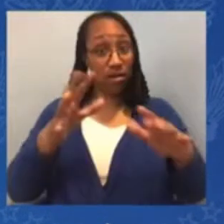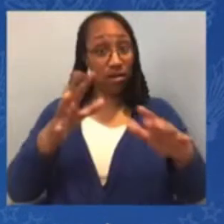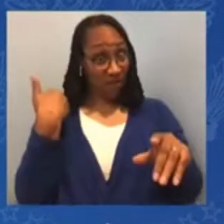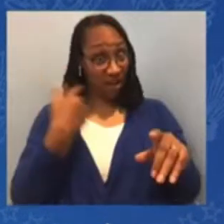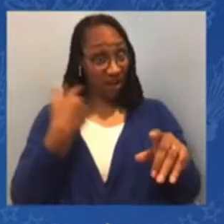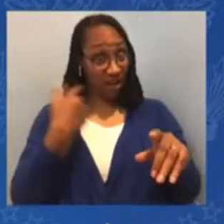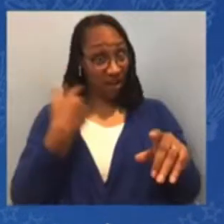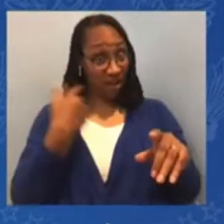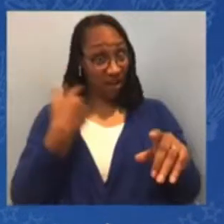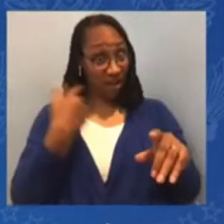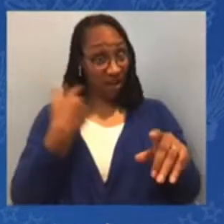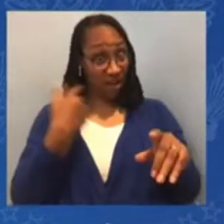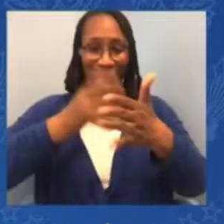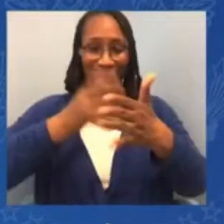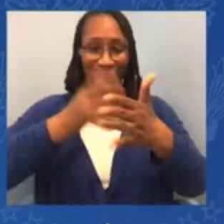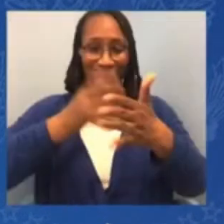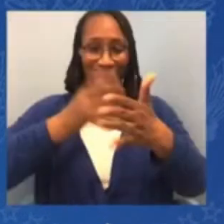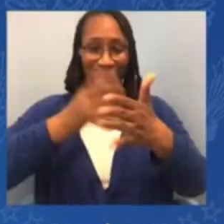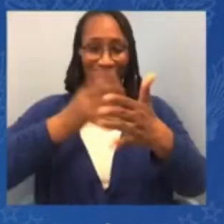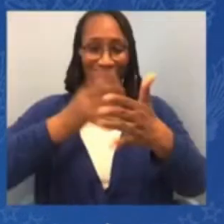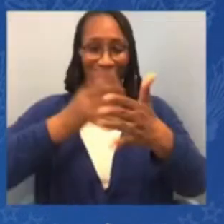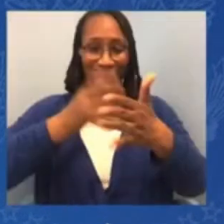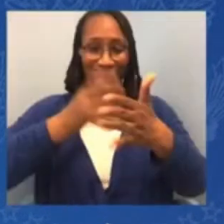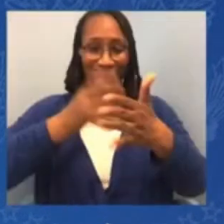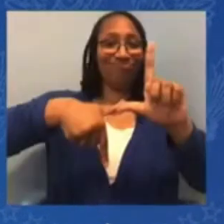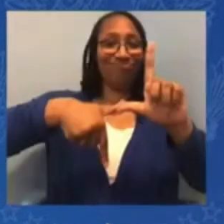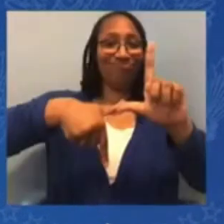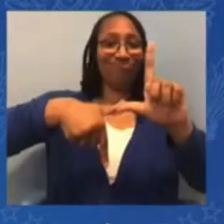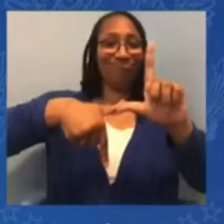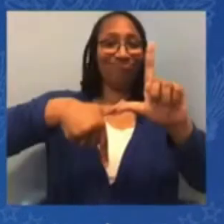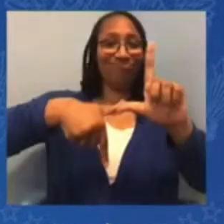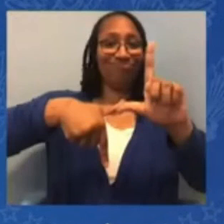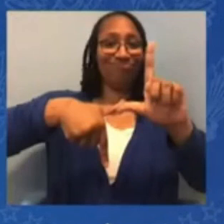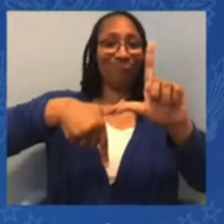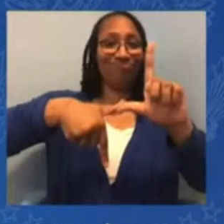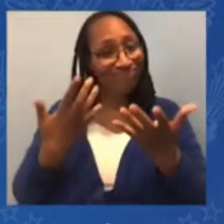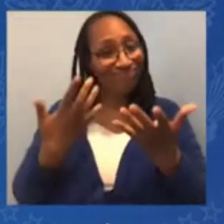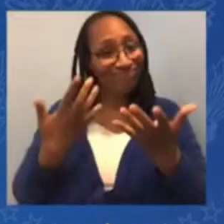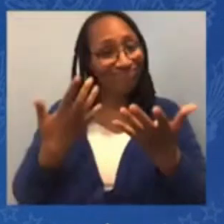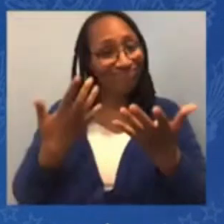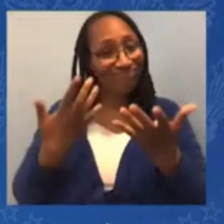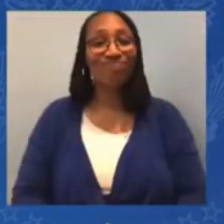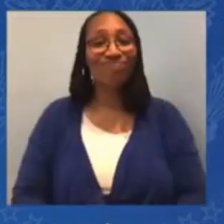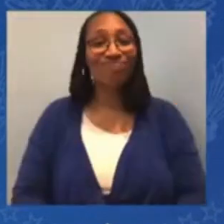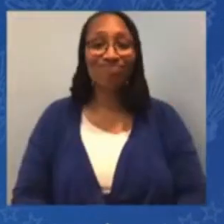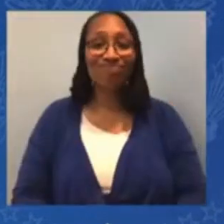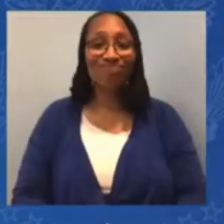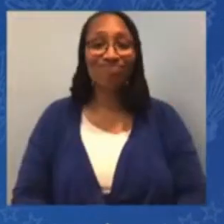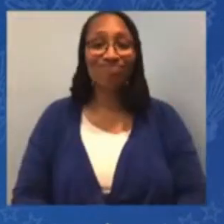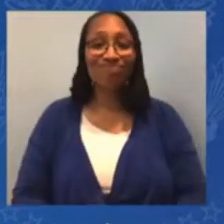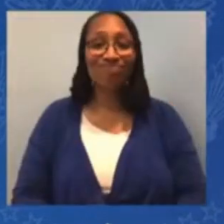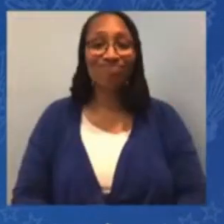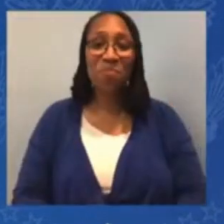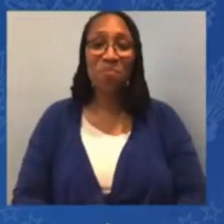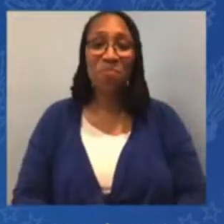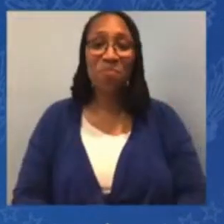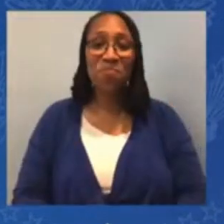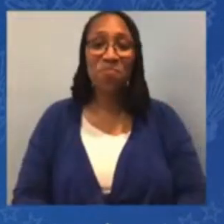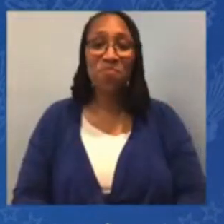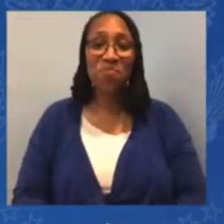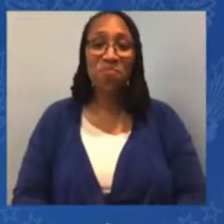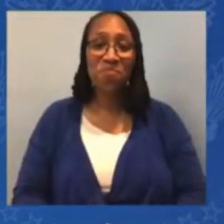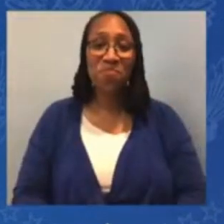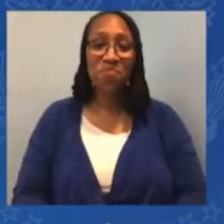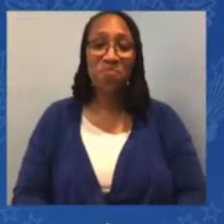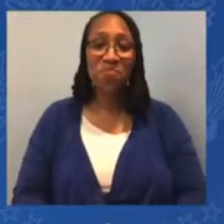We established a strike force to crack down on gun trafficking across state lines, including guns brought up from Georgia, South Carolina,